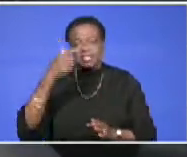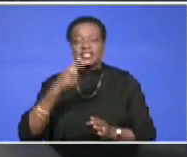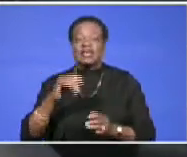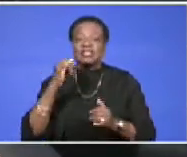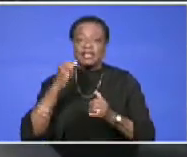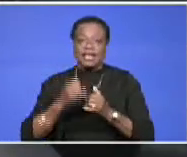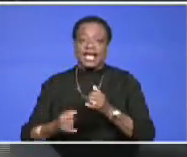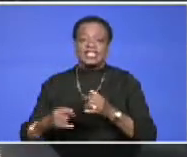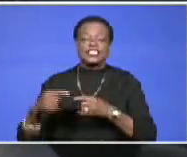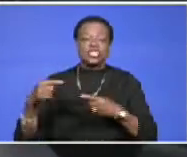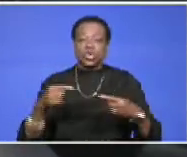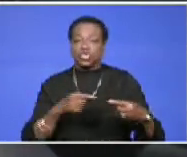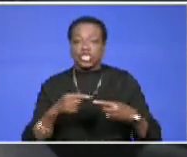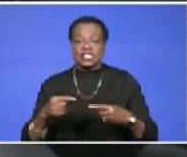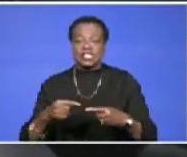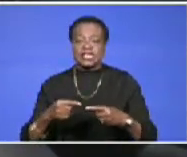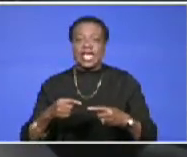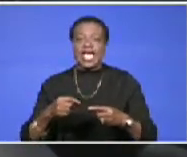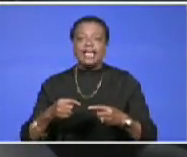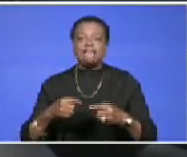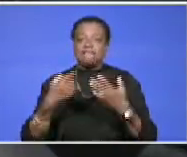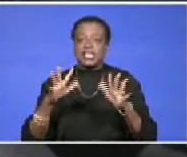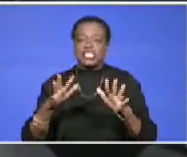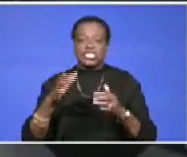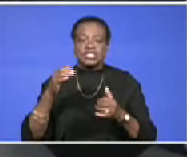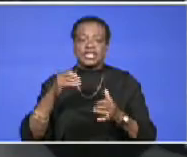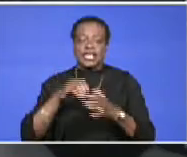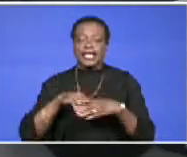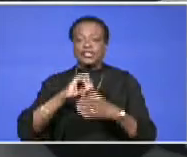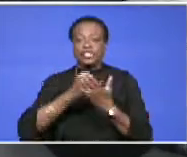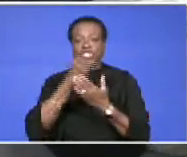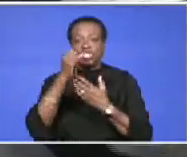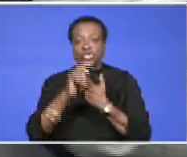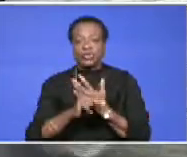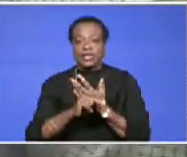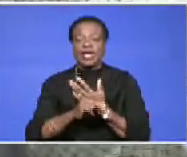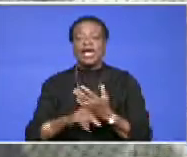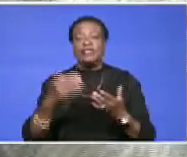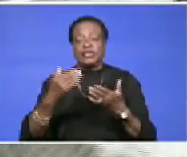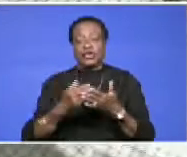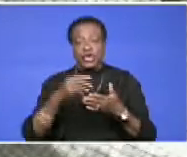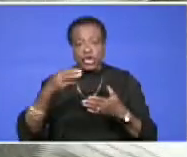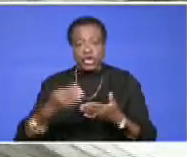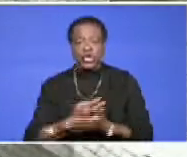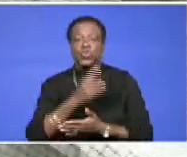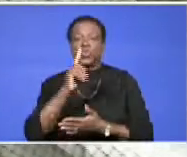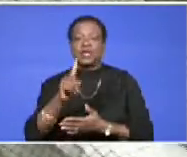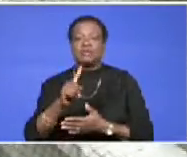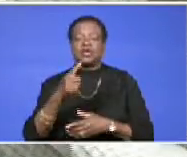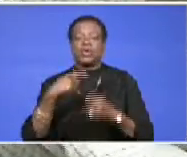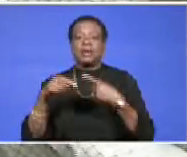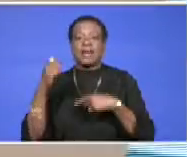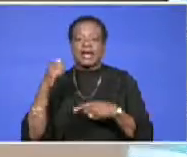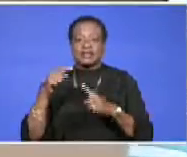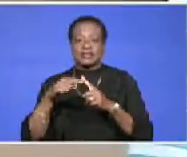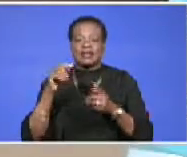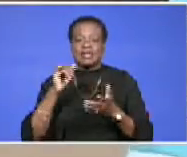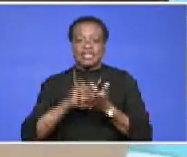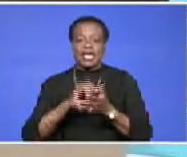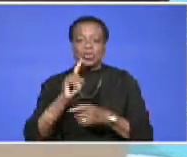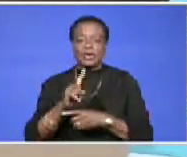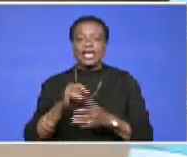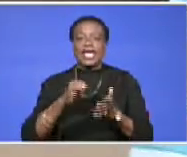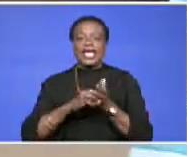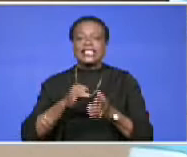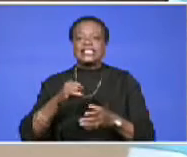since last year, June, and the new one will have to be going back to that one when we ever reach an agreement. It's like going